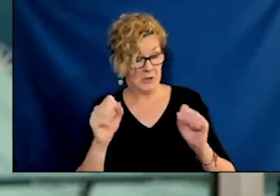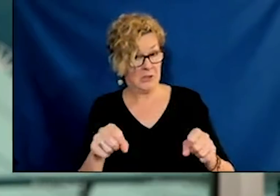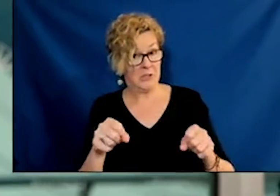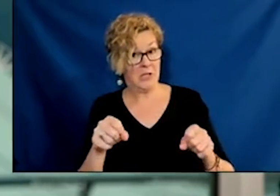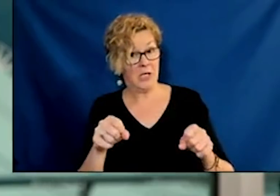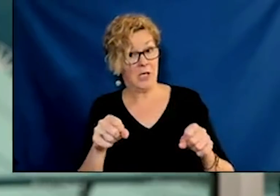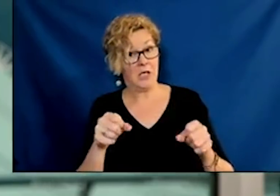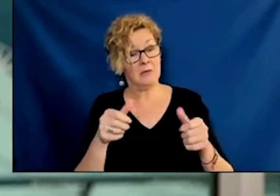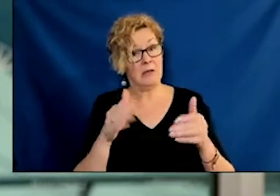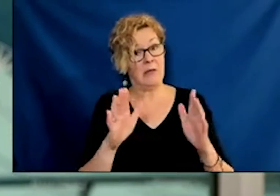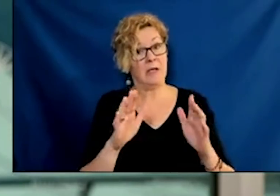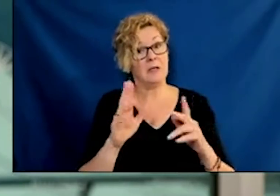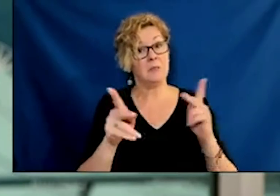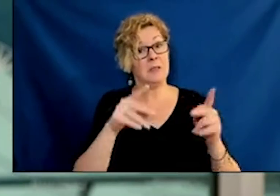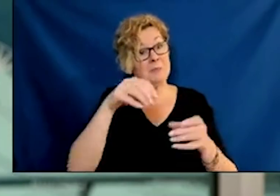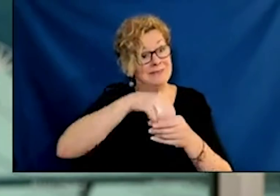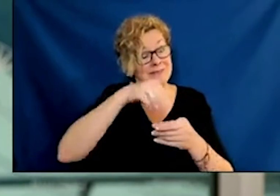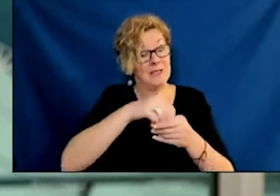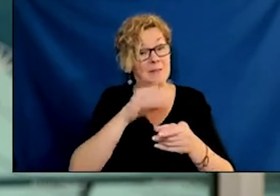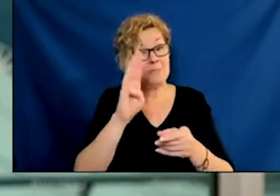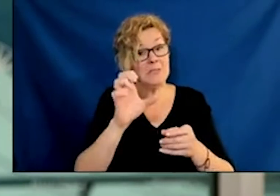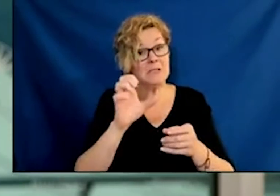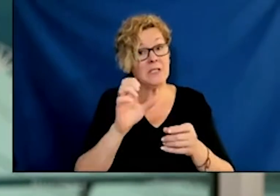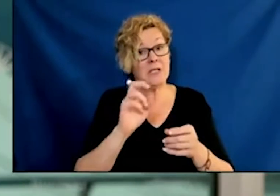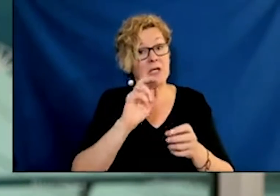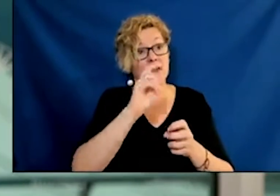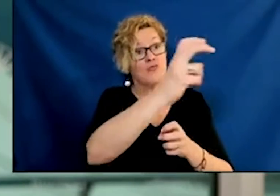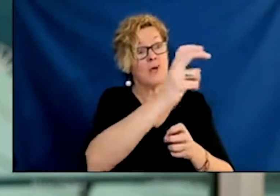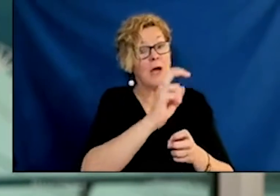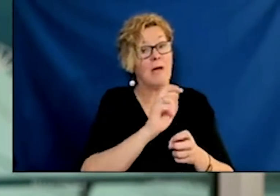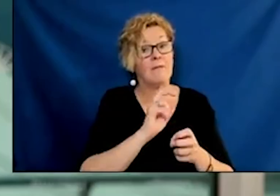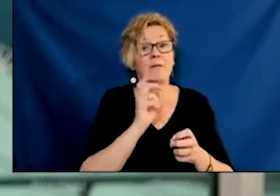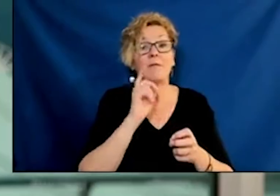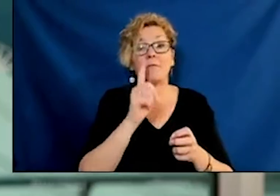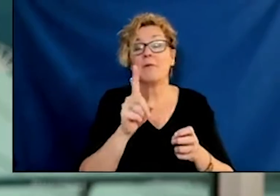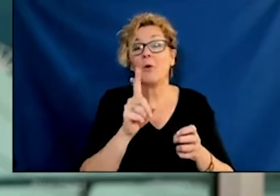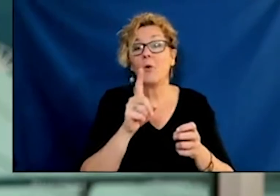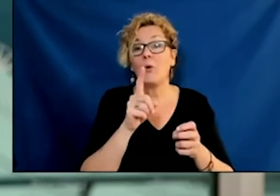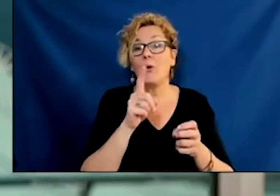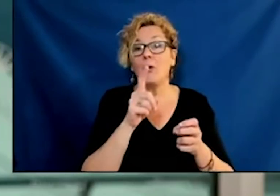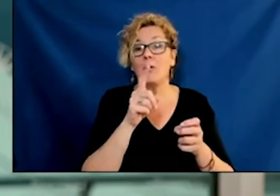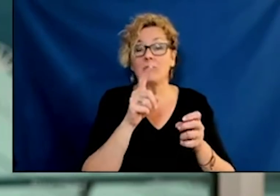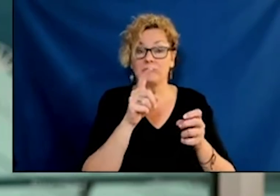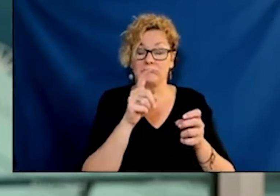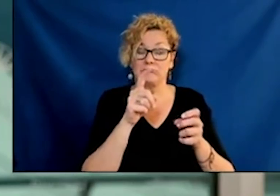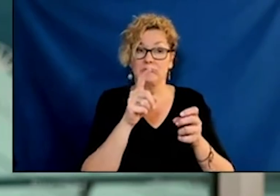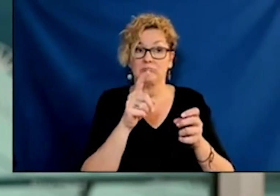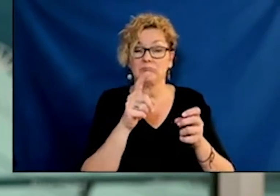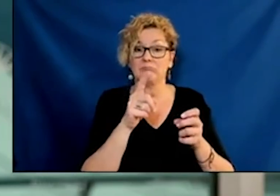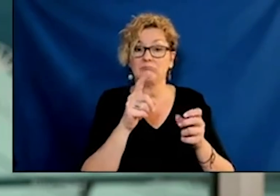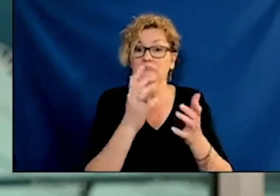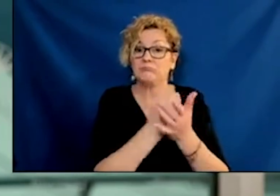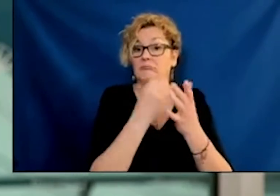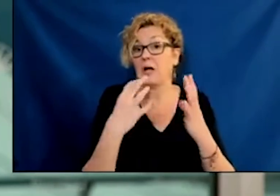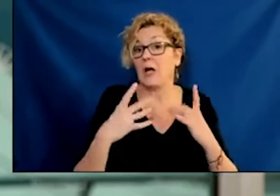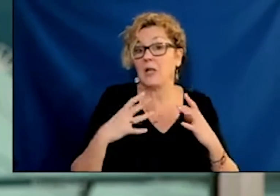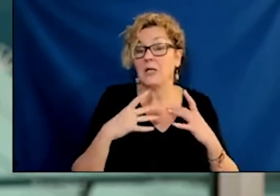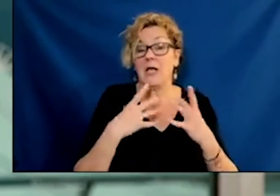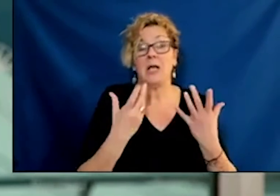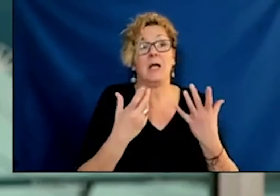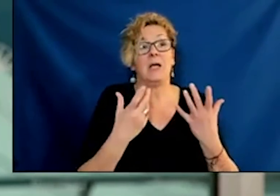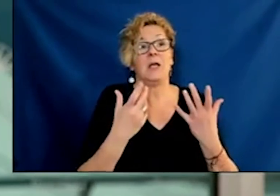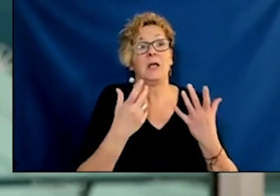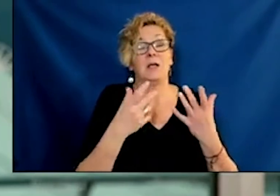actively discouraging people from other provinces coming to British Columbia. We are very supportive of the